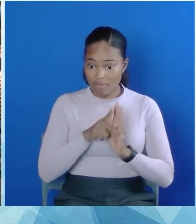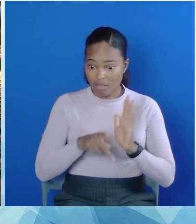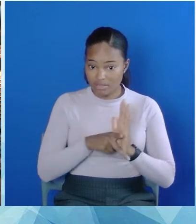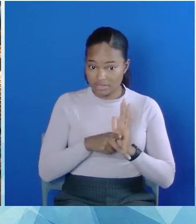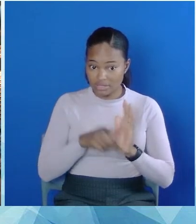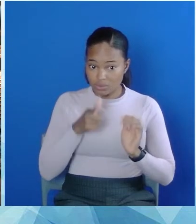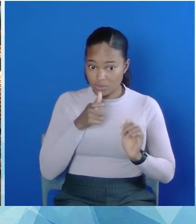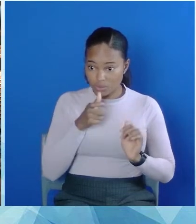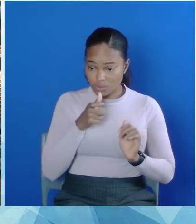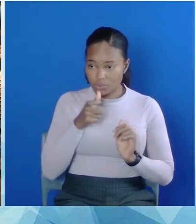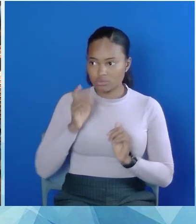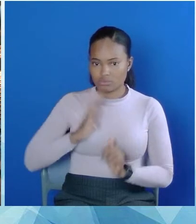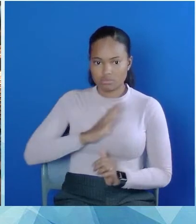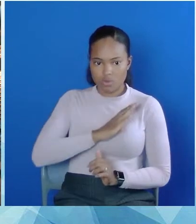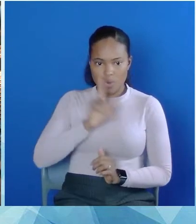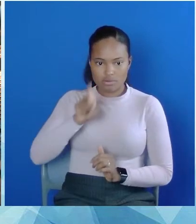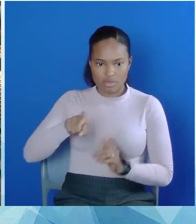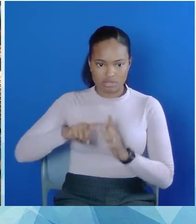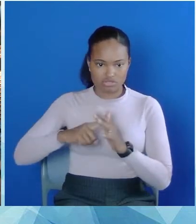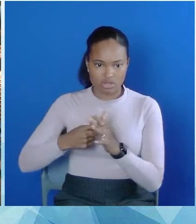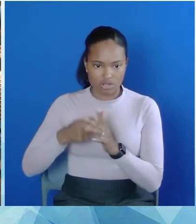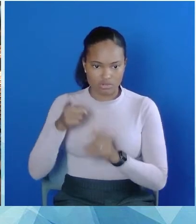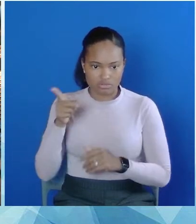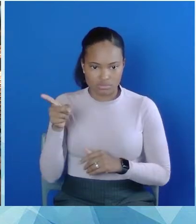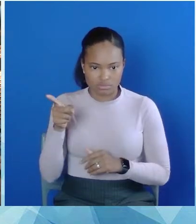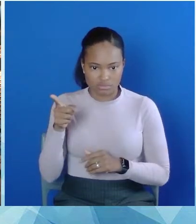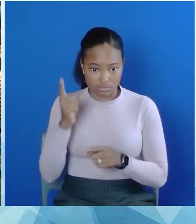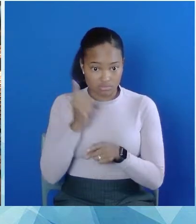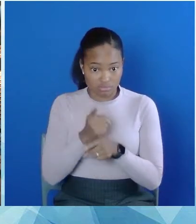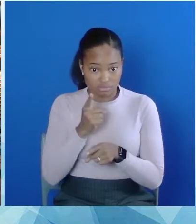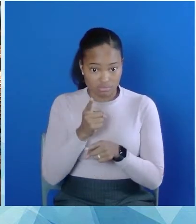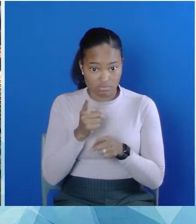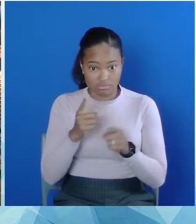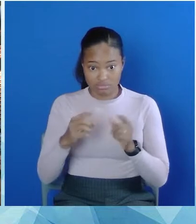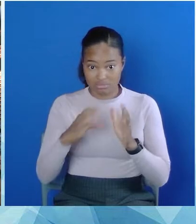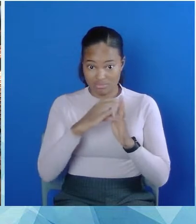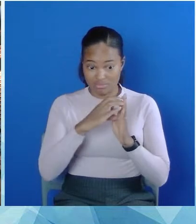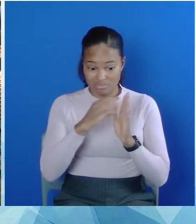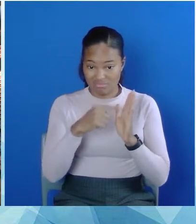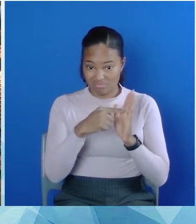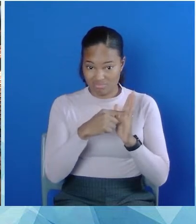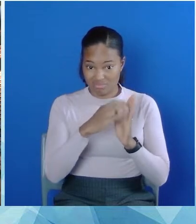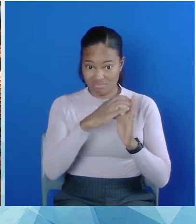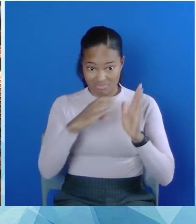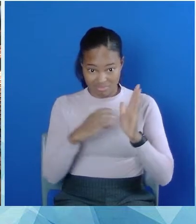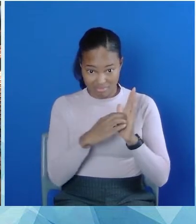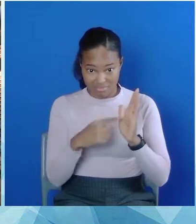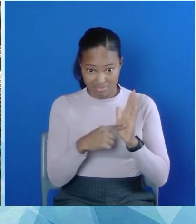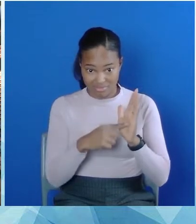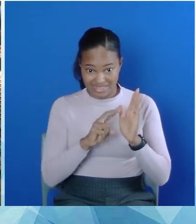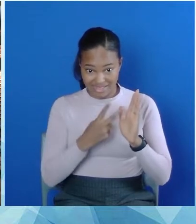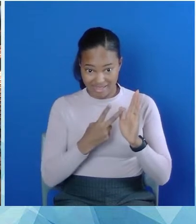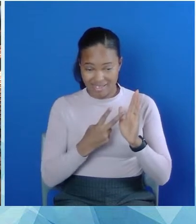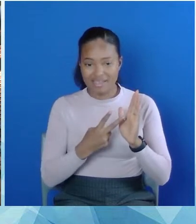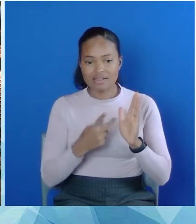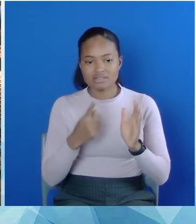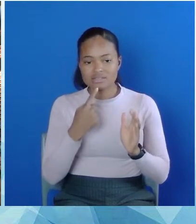of the board. Correct. In the second section, it says the superintendent is